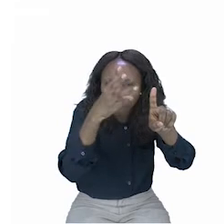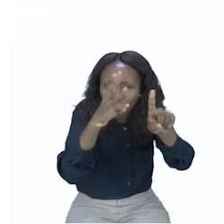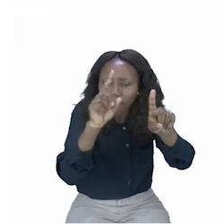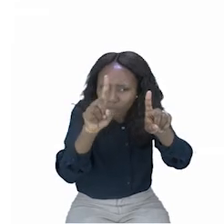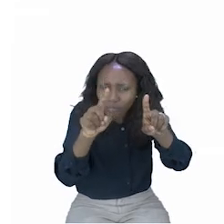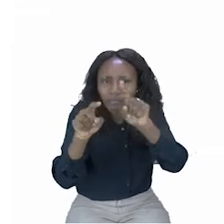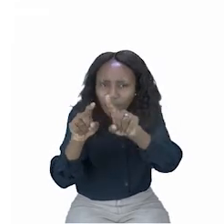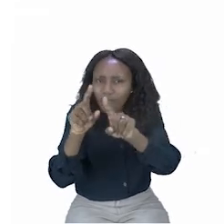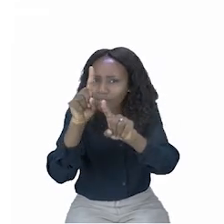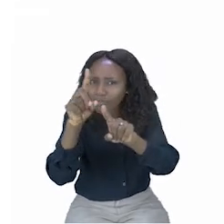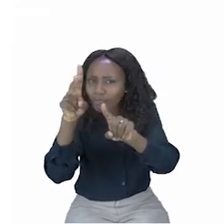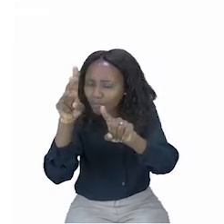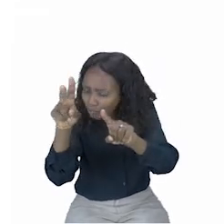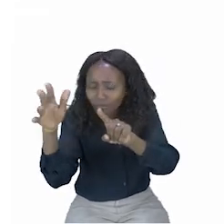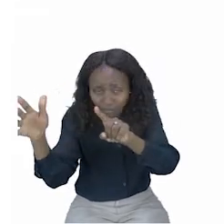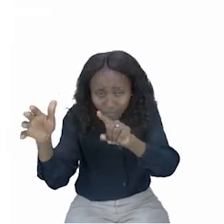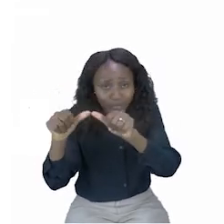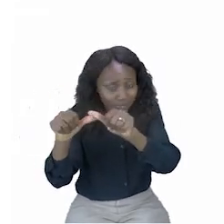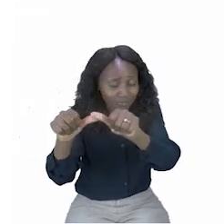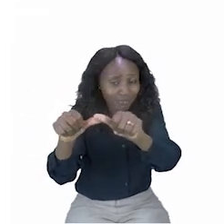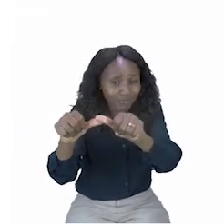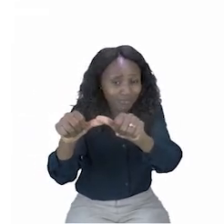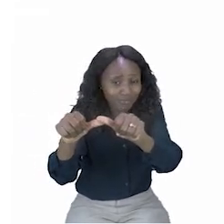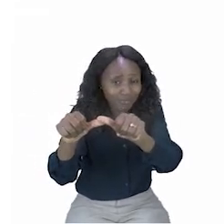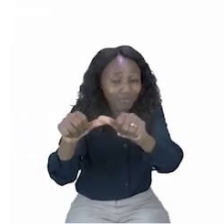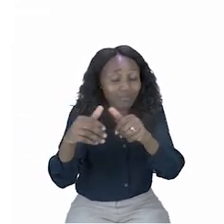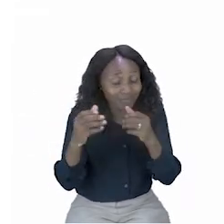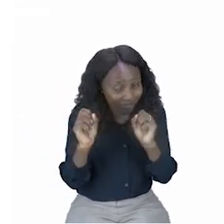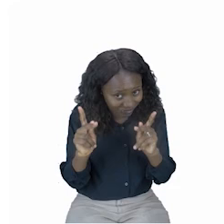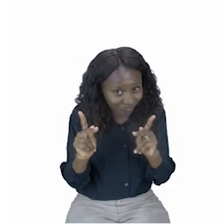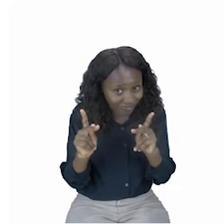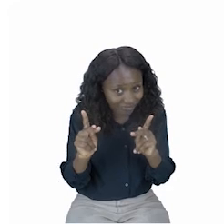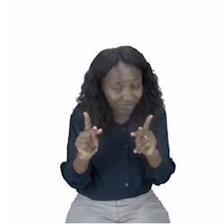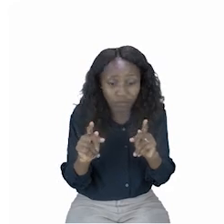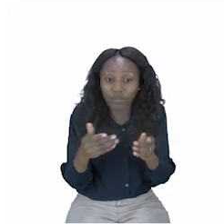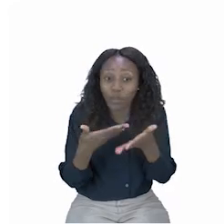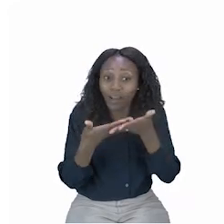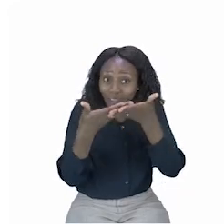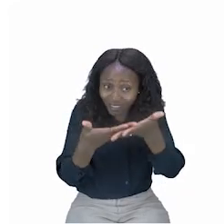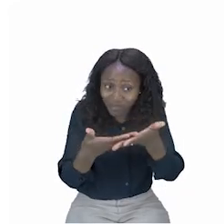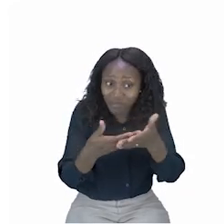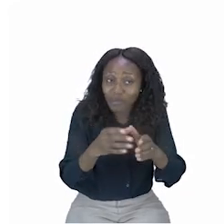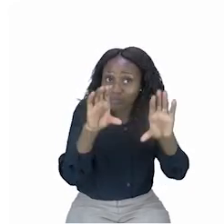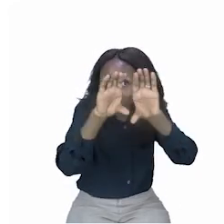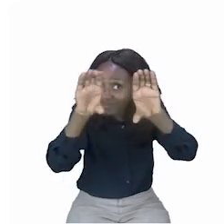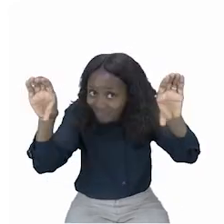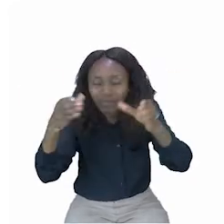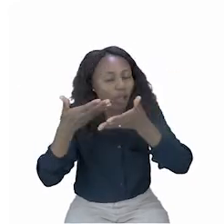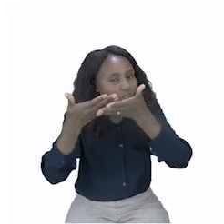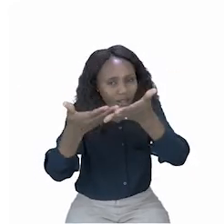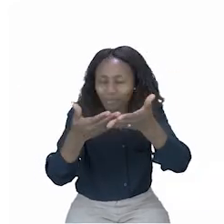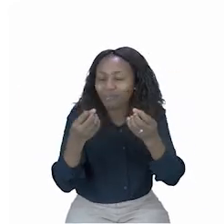take your time. You are going to use the number line at the top to answer number